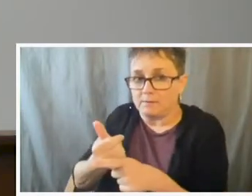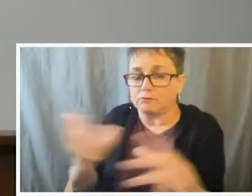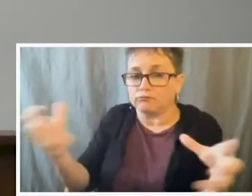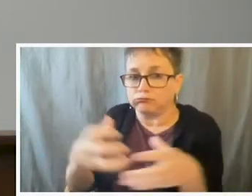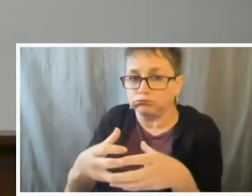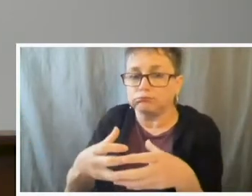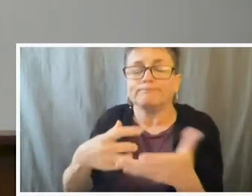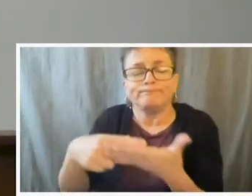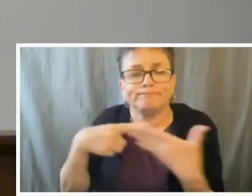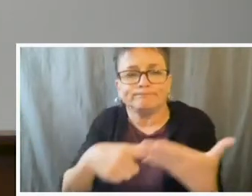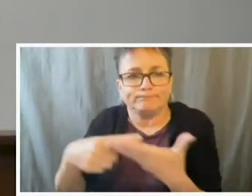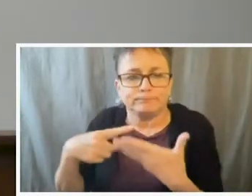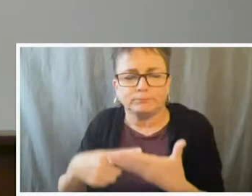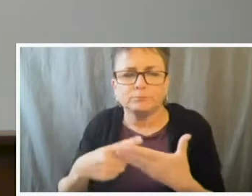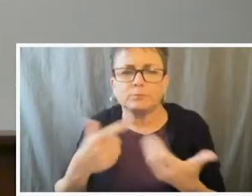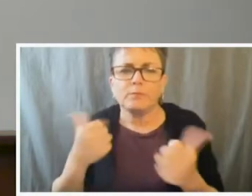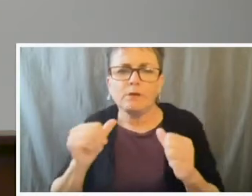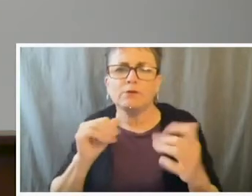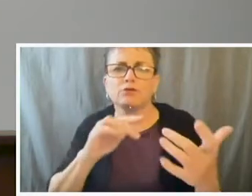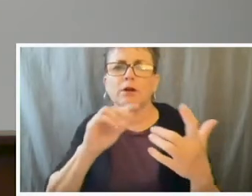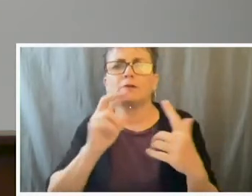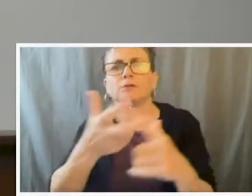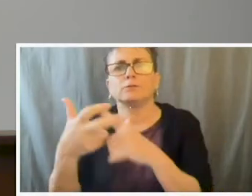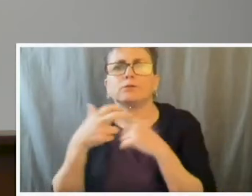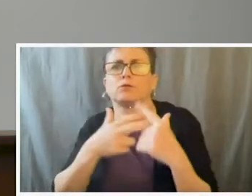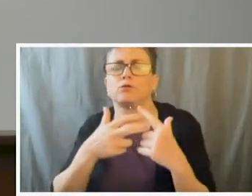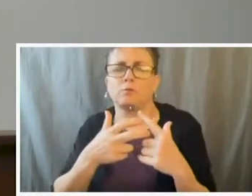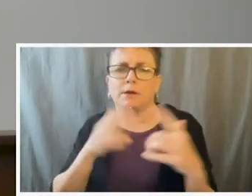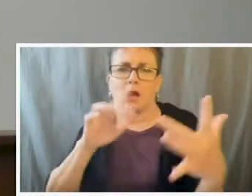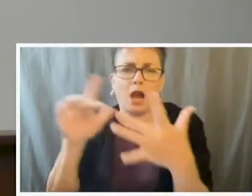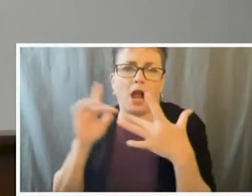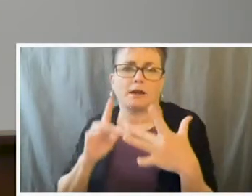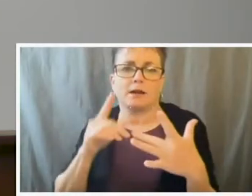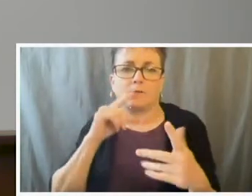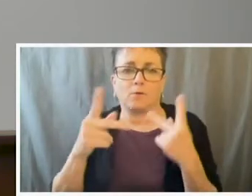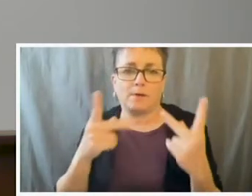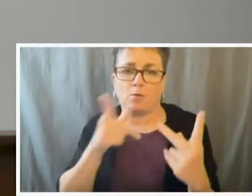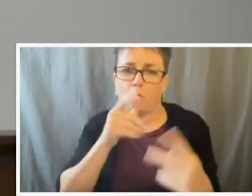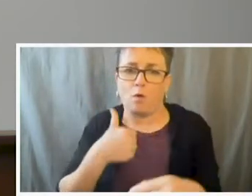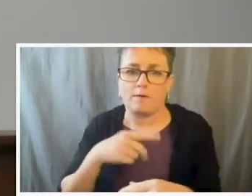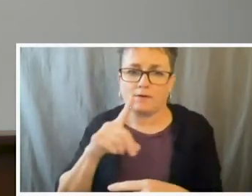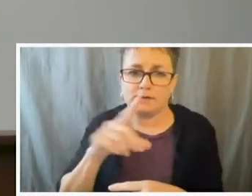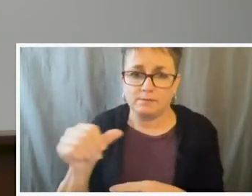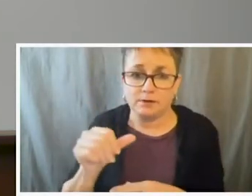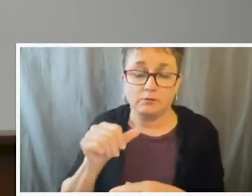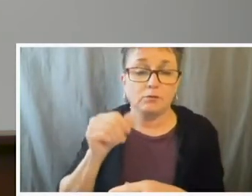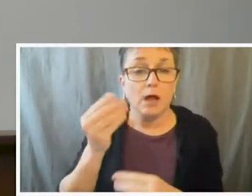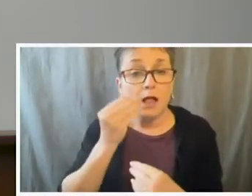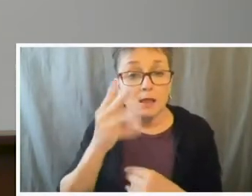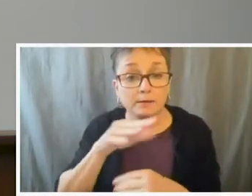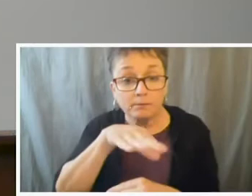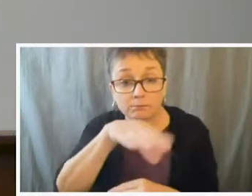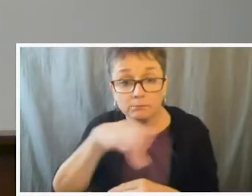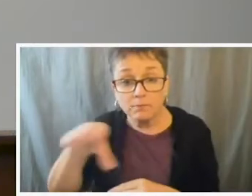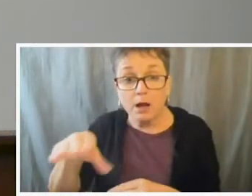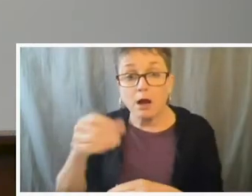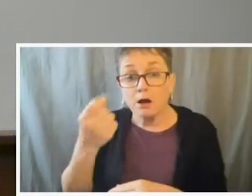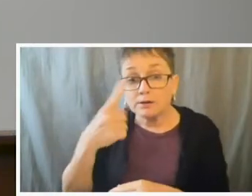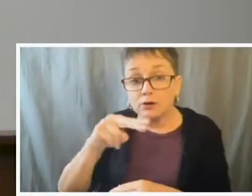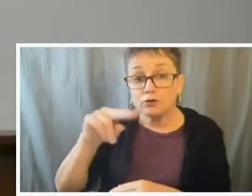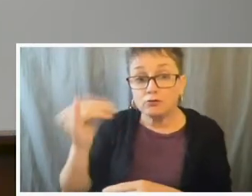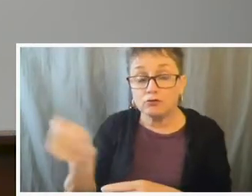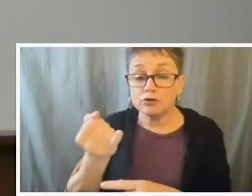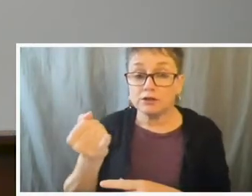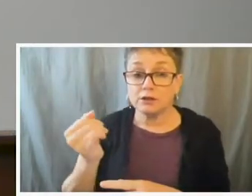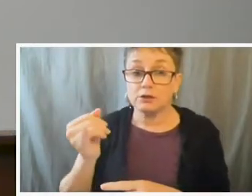our recruitment outreach toward people with disabilities to make it clear New Jersey Transit is very interested and inviting applications from